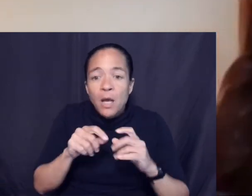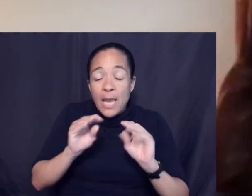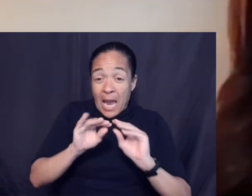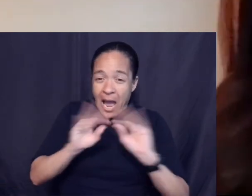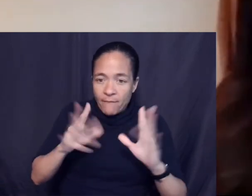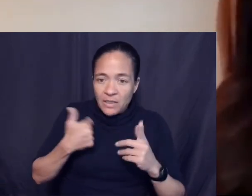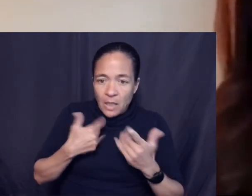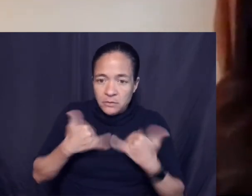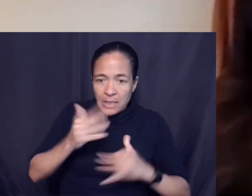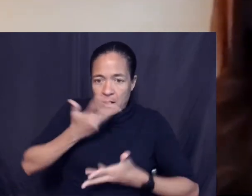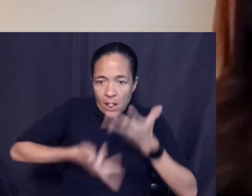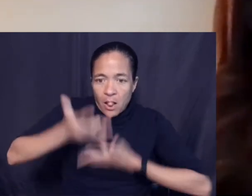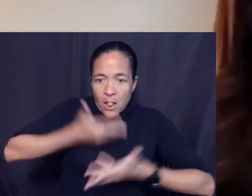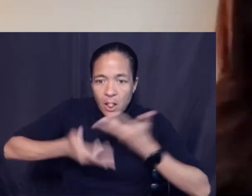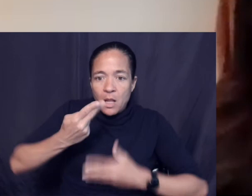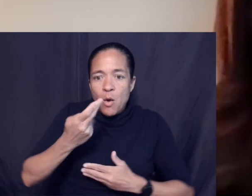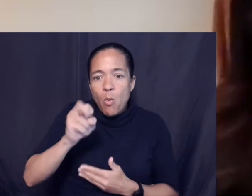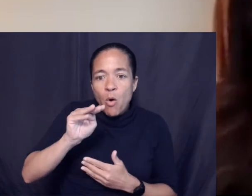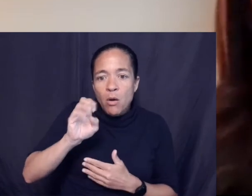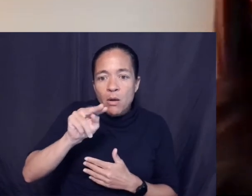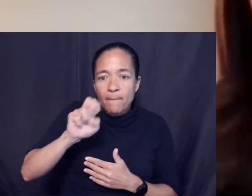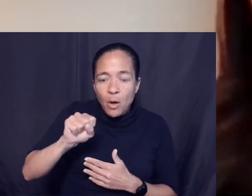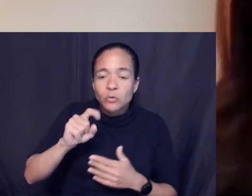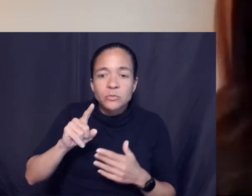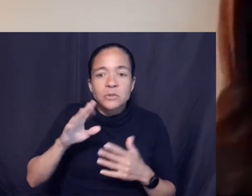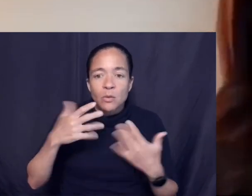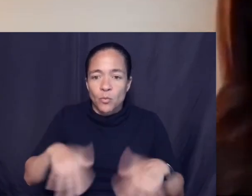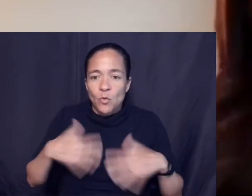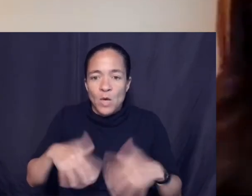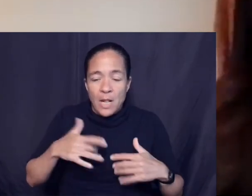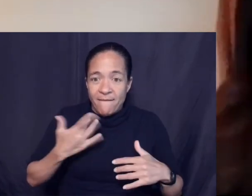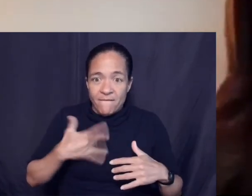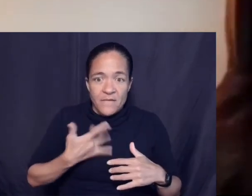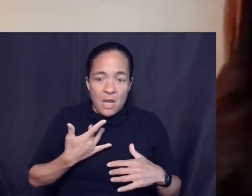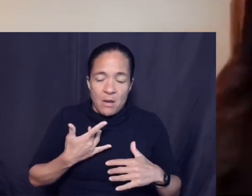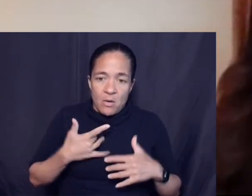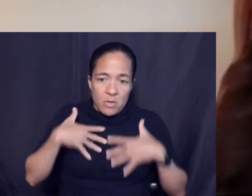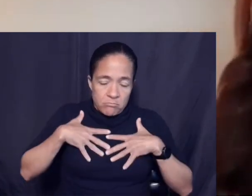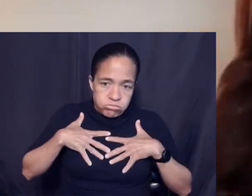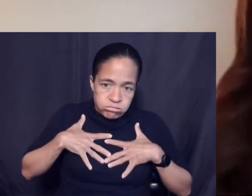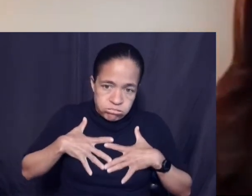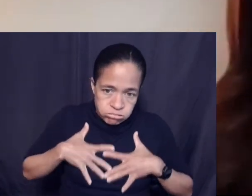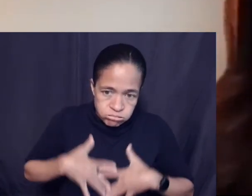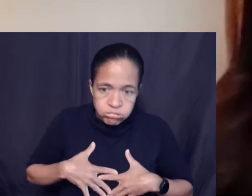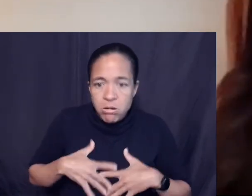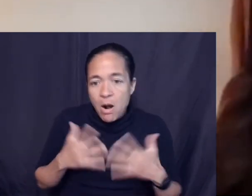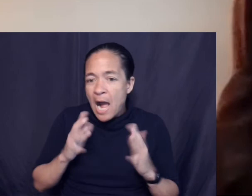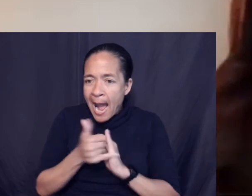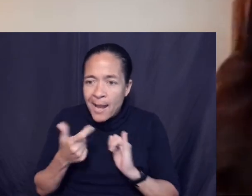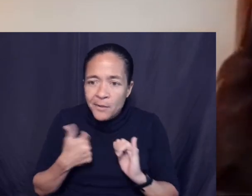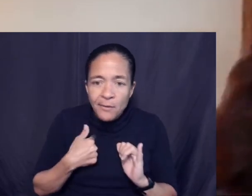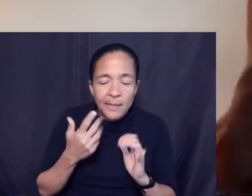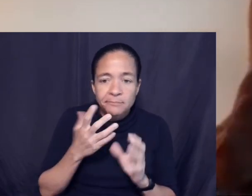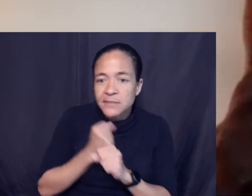very hormonal. So it was all just a very dark kind of swirl. And how do we get help, and what are the